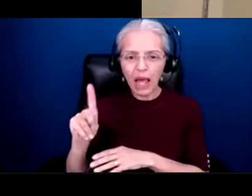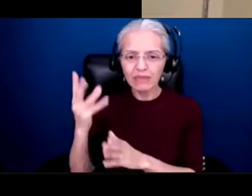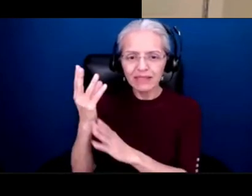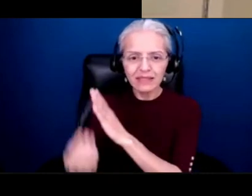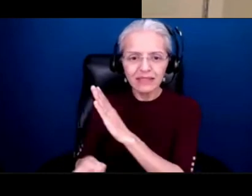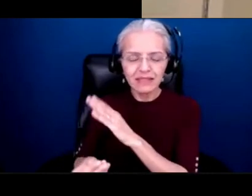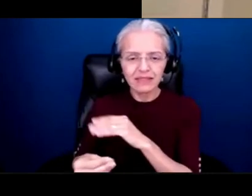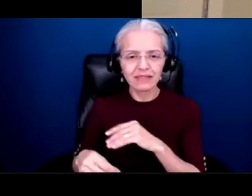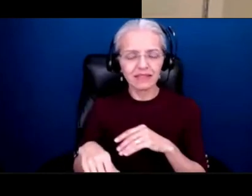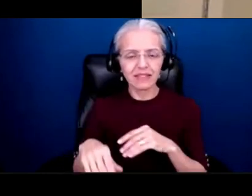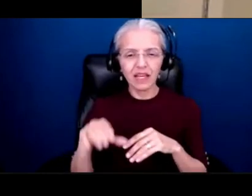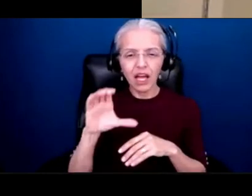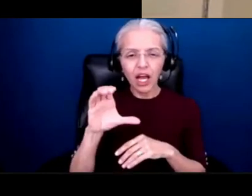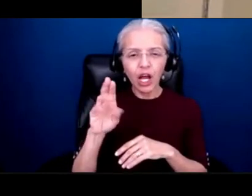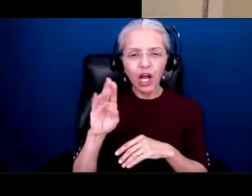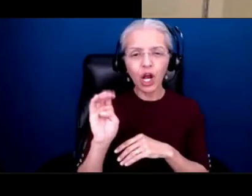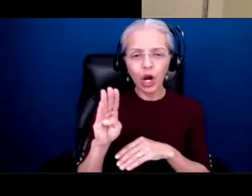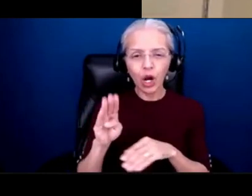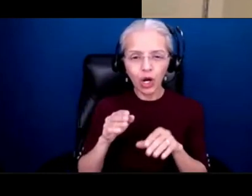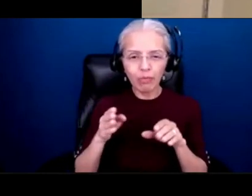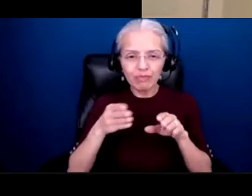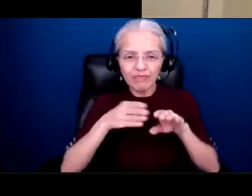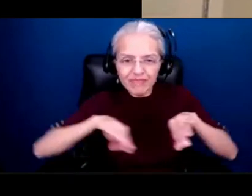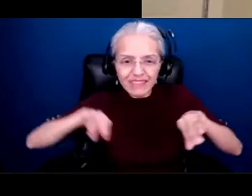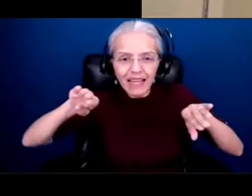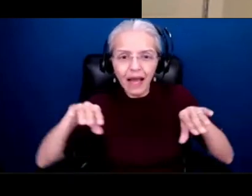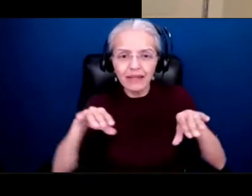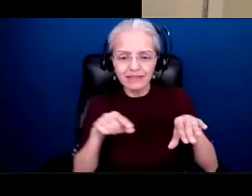churches are. You can't forget that